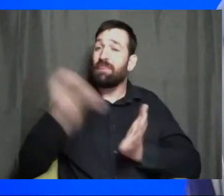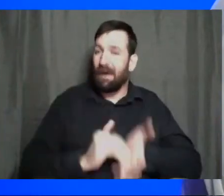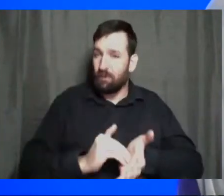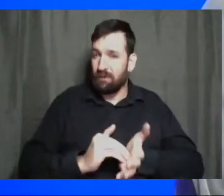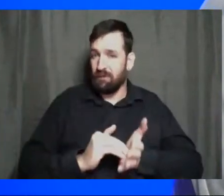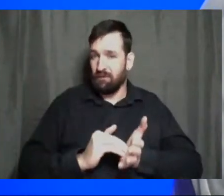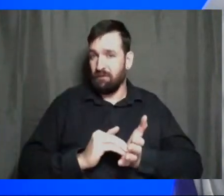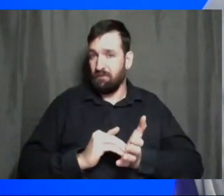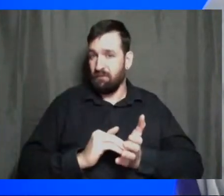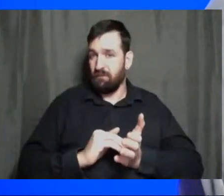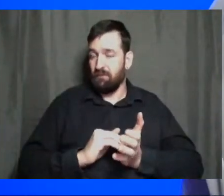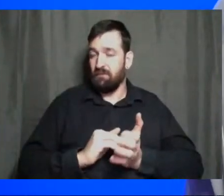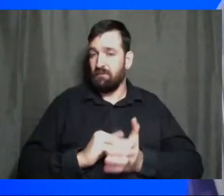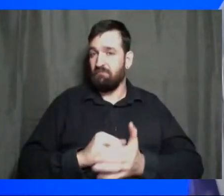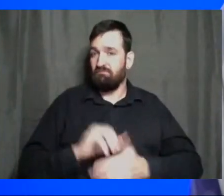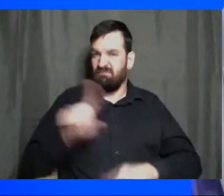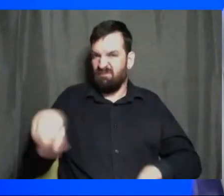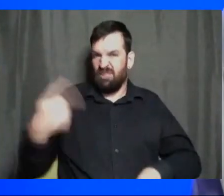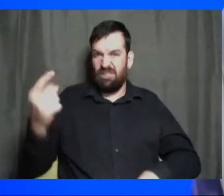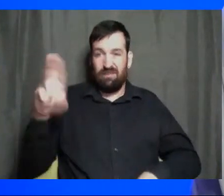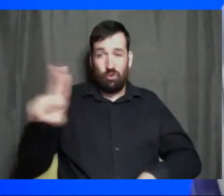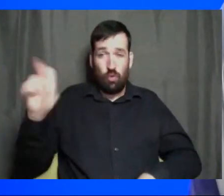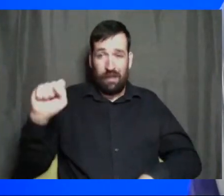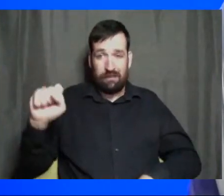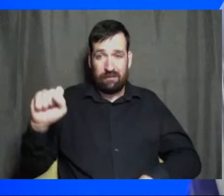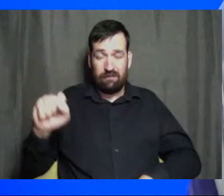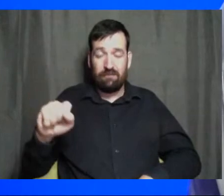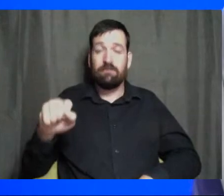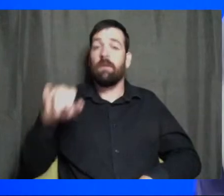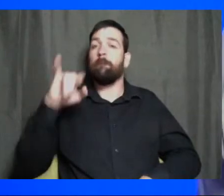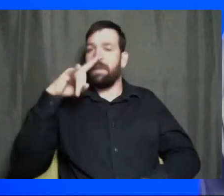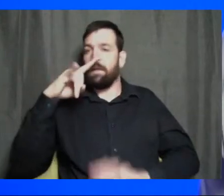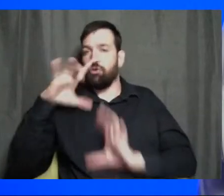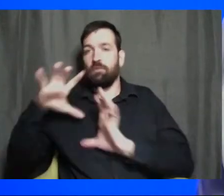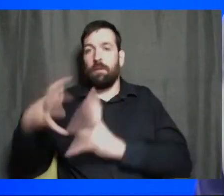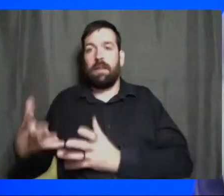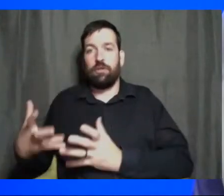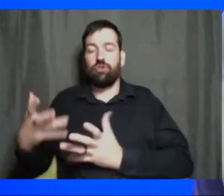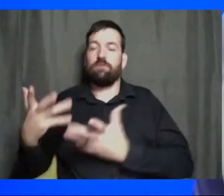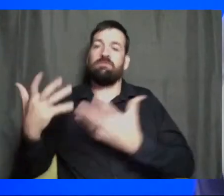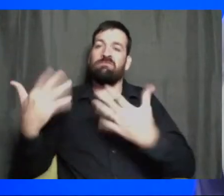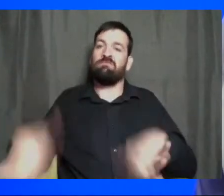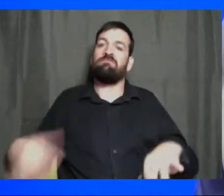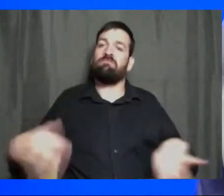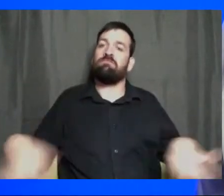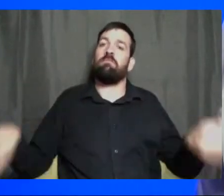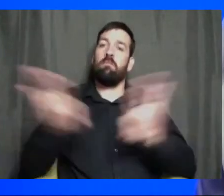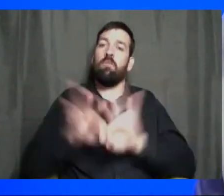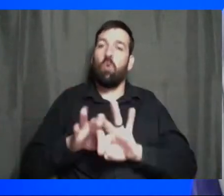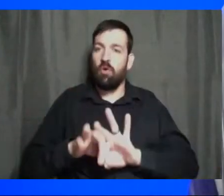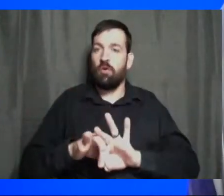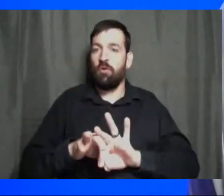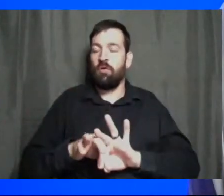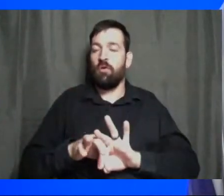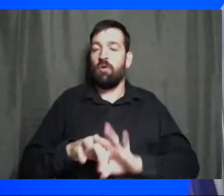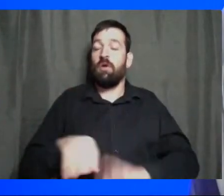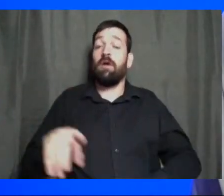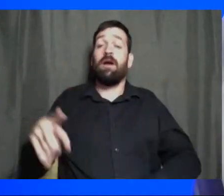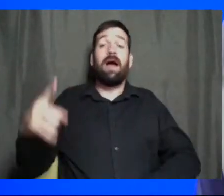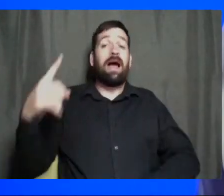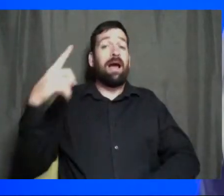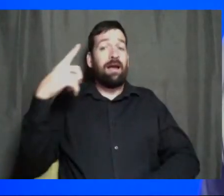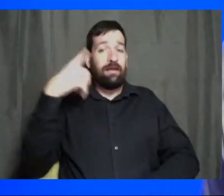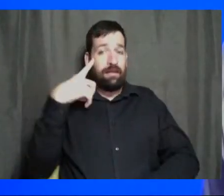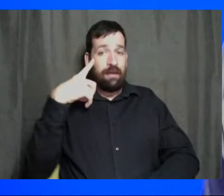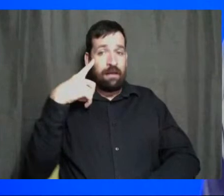country. So the pediatric population is an important one, and I think with the